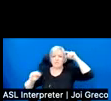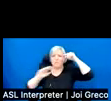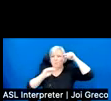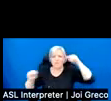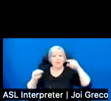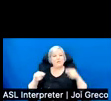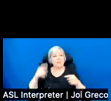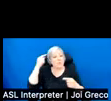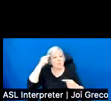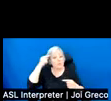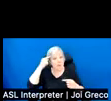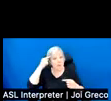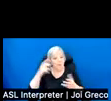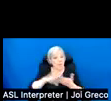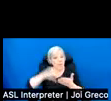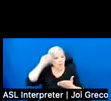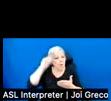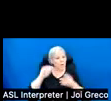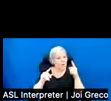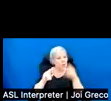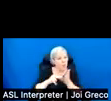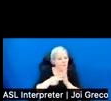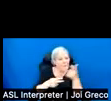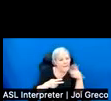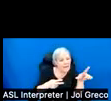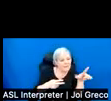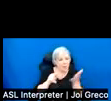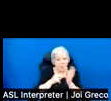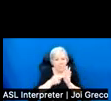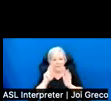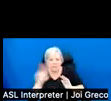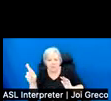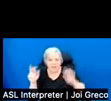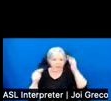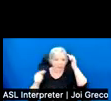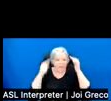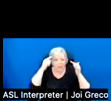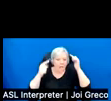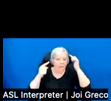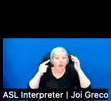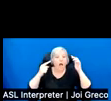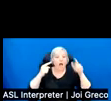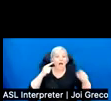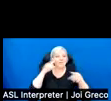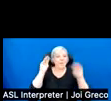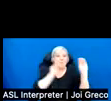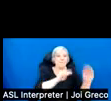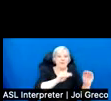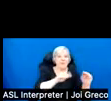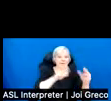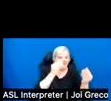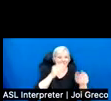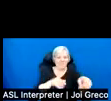so the computer can help you interact with other aspects of your daily life, like an environmental control unit, perhaps.